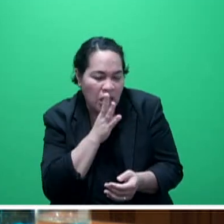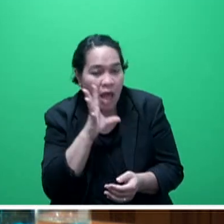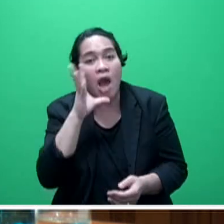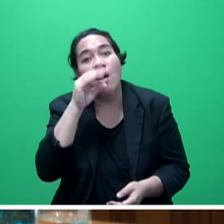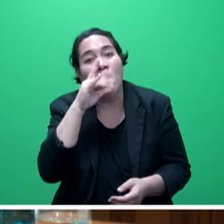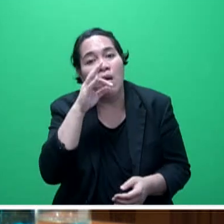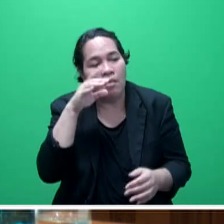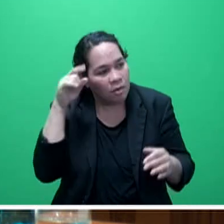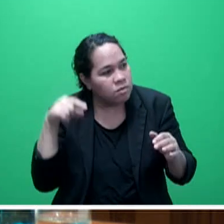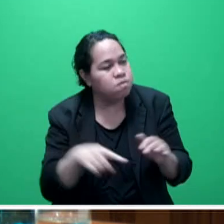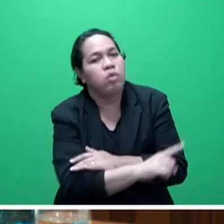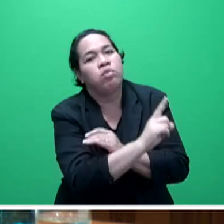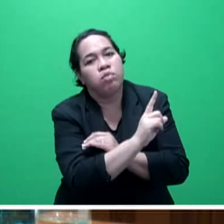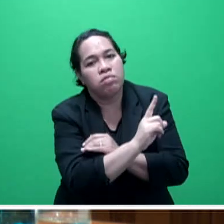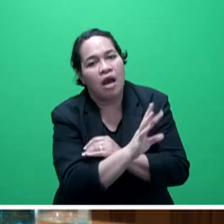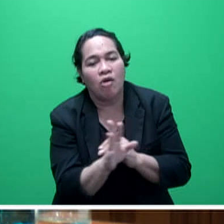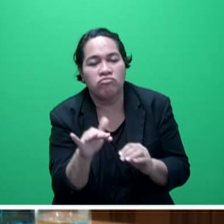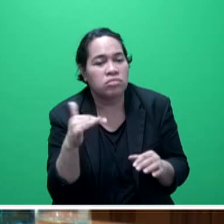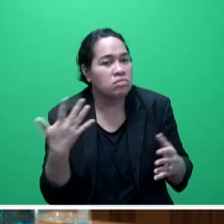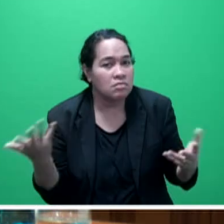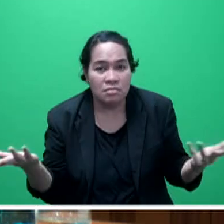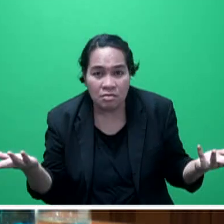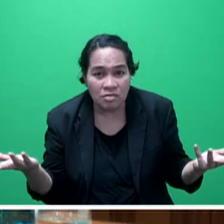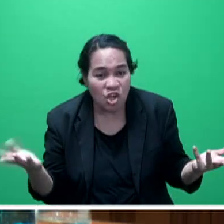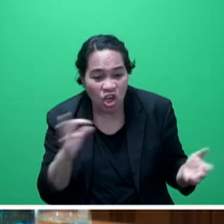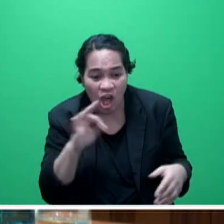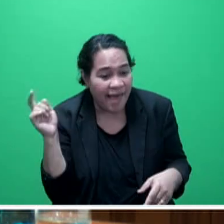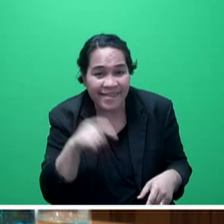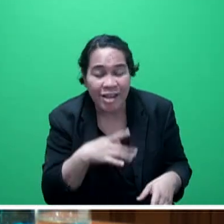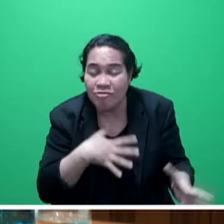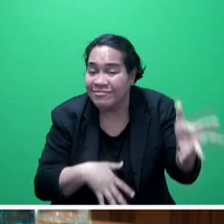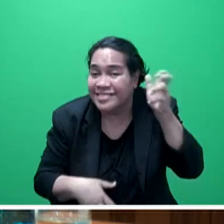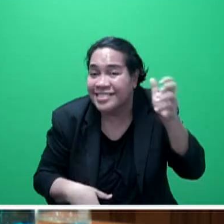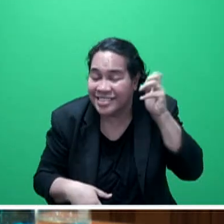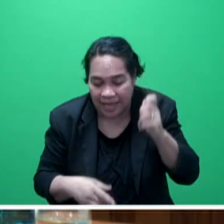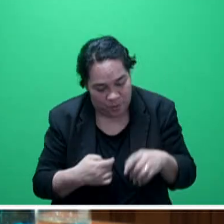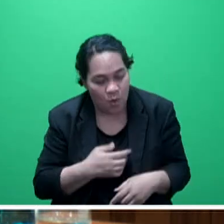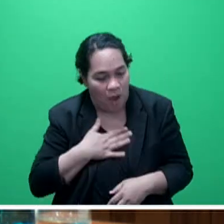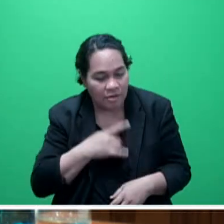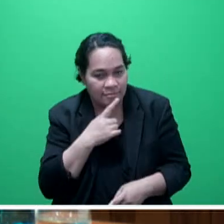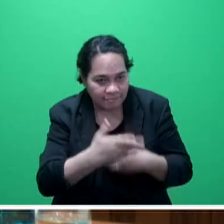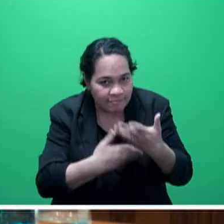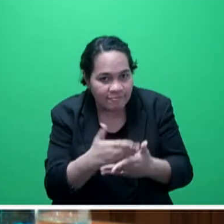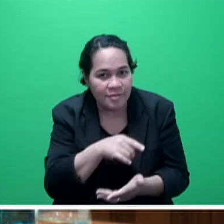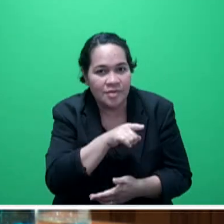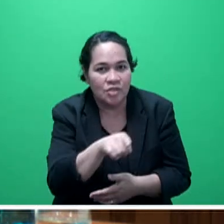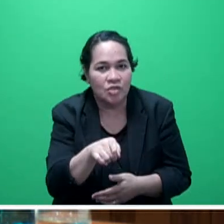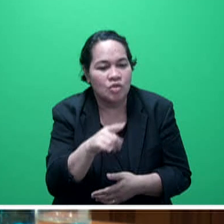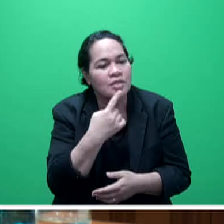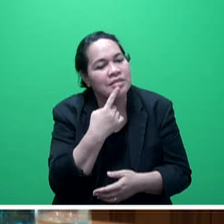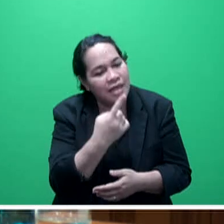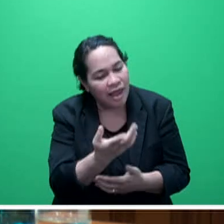moves out of the room and is not here to listen to what we all have to say about some of the statements he had